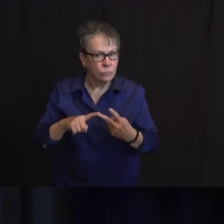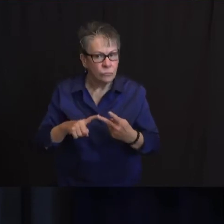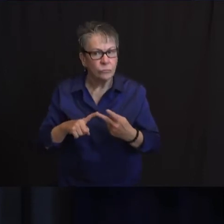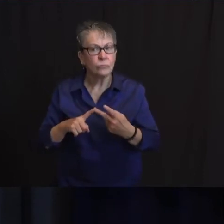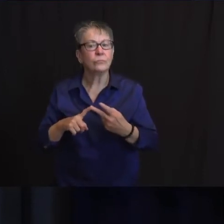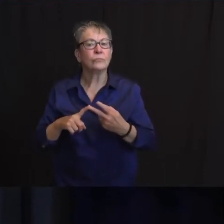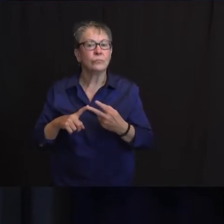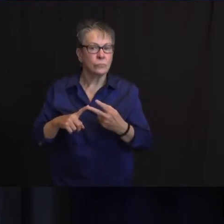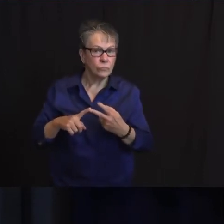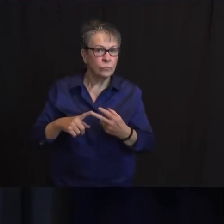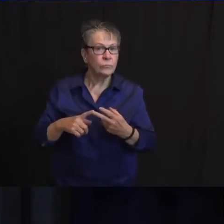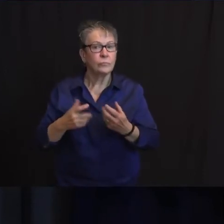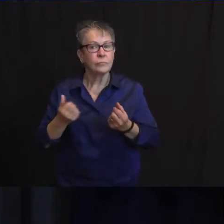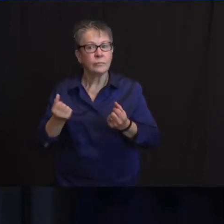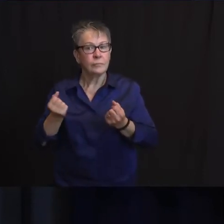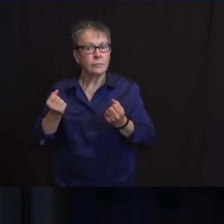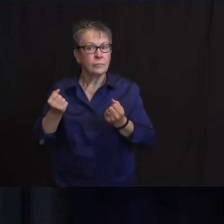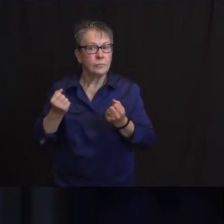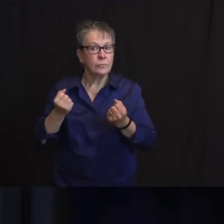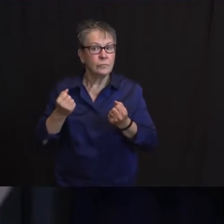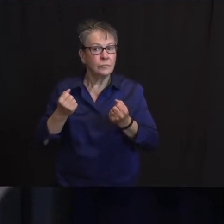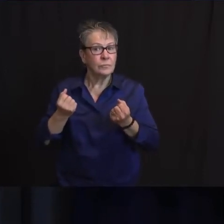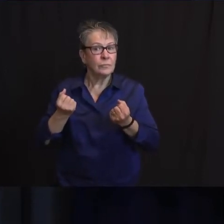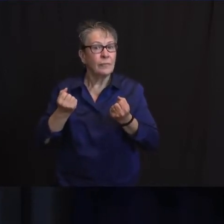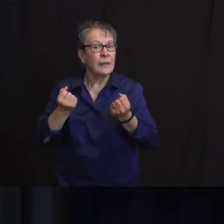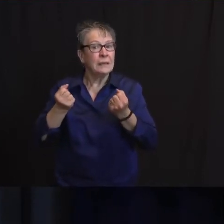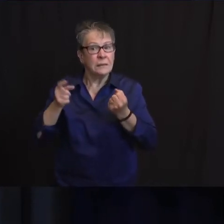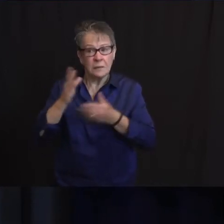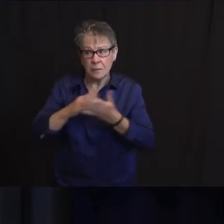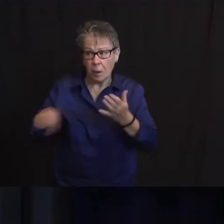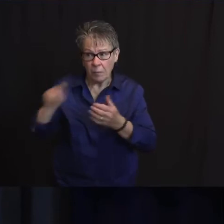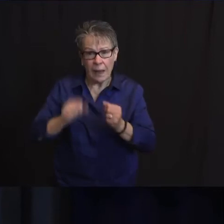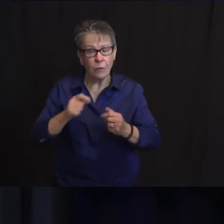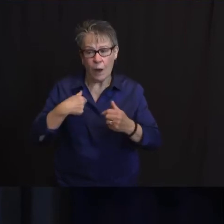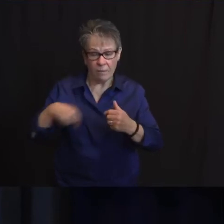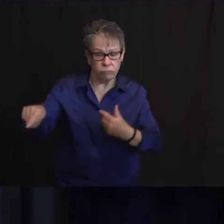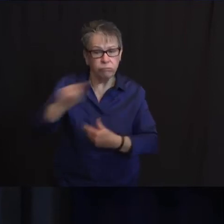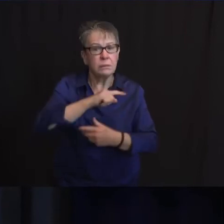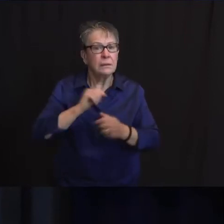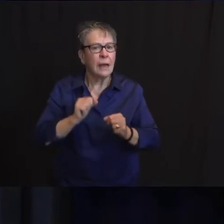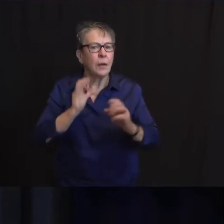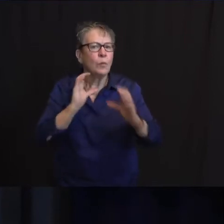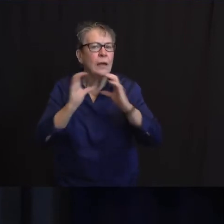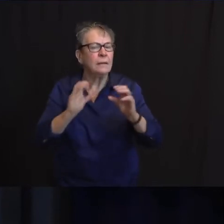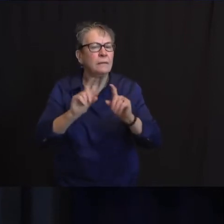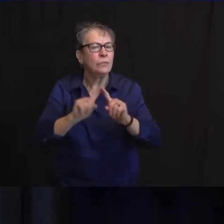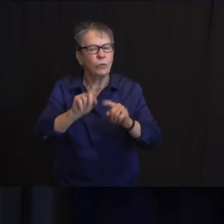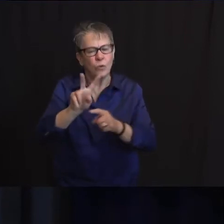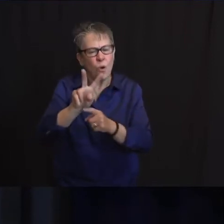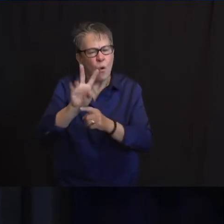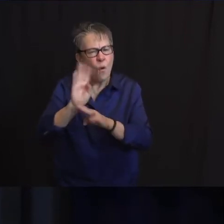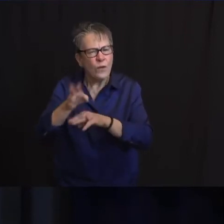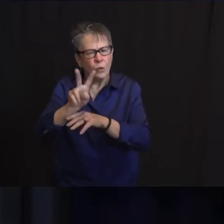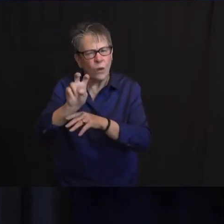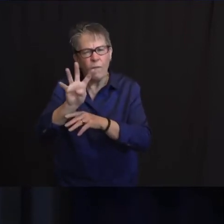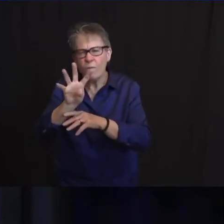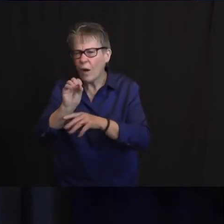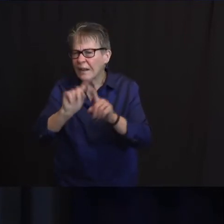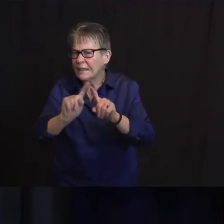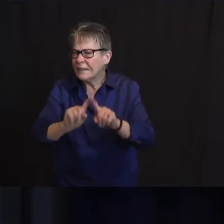than 240 different languages. Due to scarcity, callers are not guaranteed an appointment